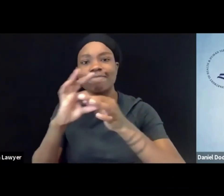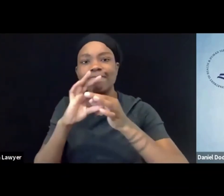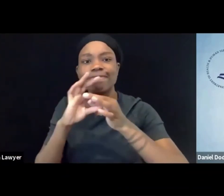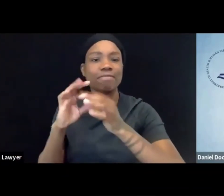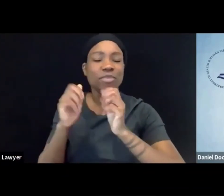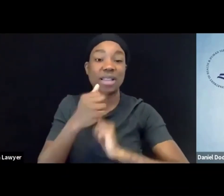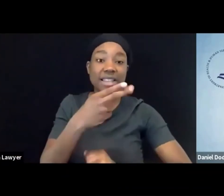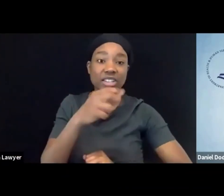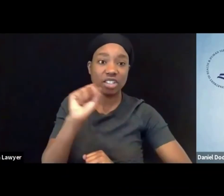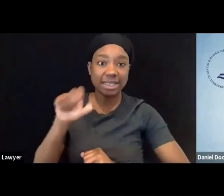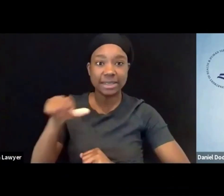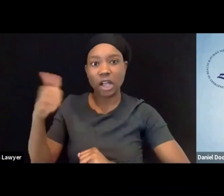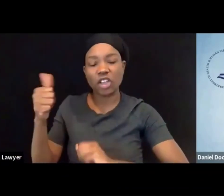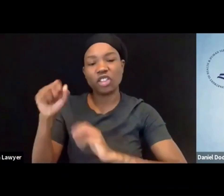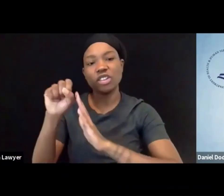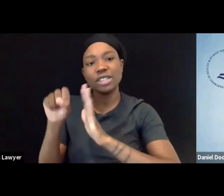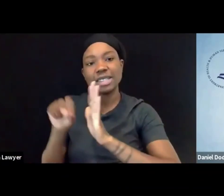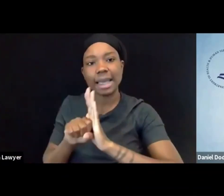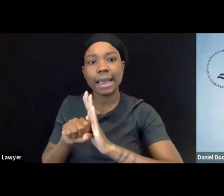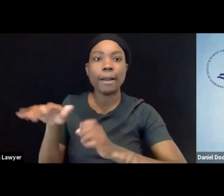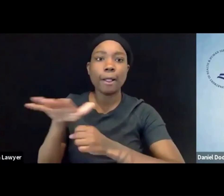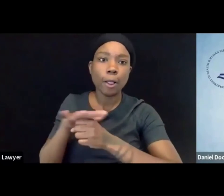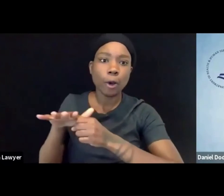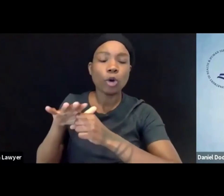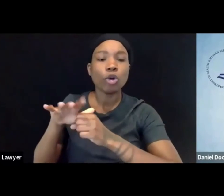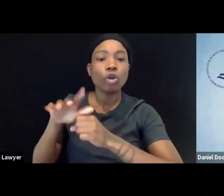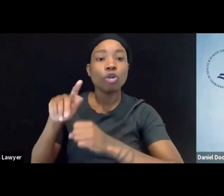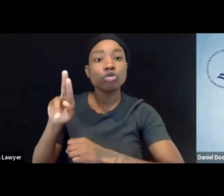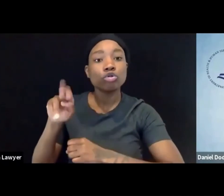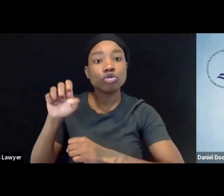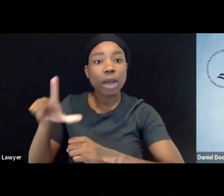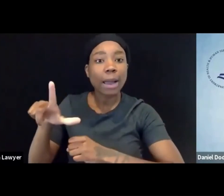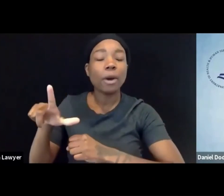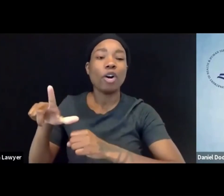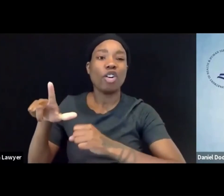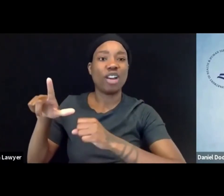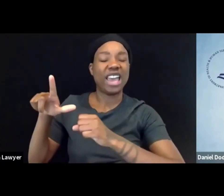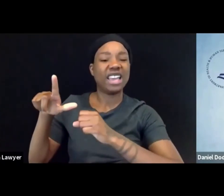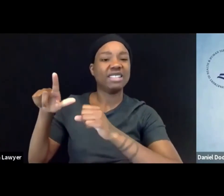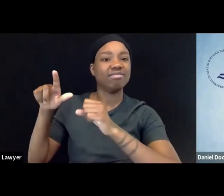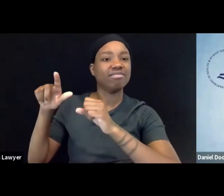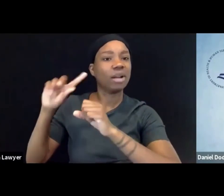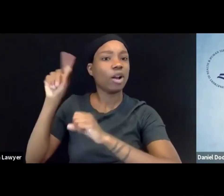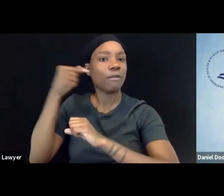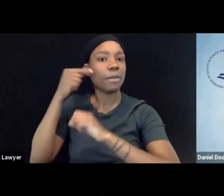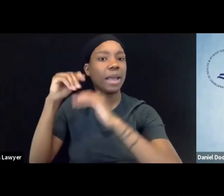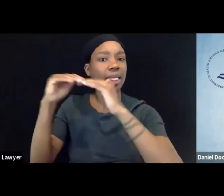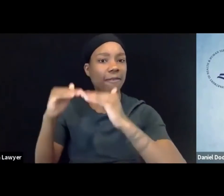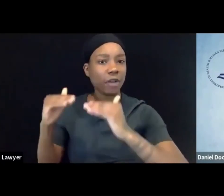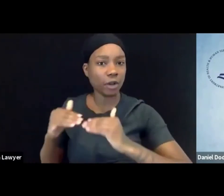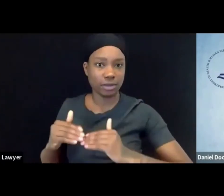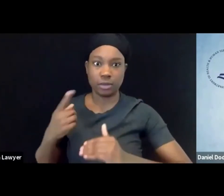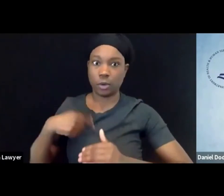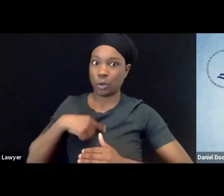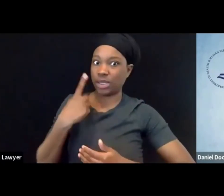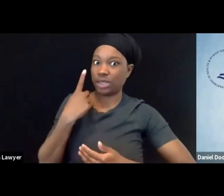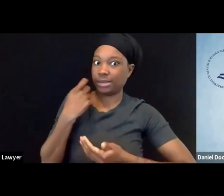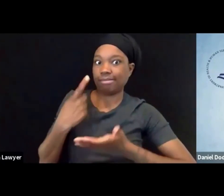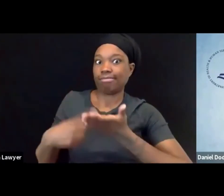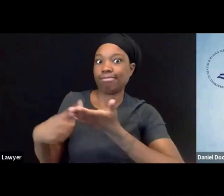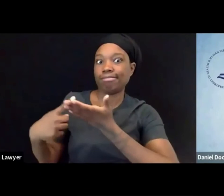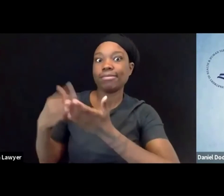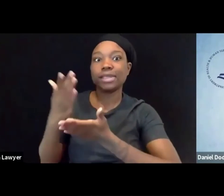a local official on our panel today. They're also charged with evaluating and guiding scientific priorities, especially those that address